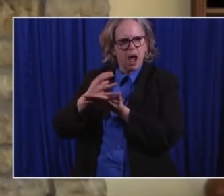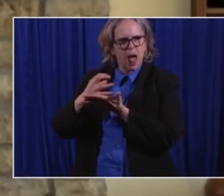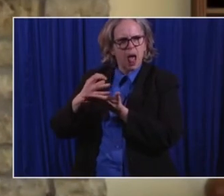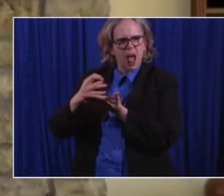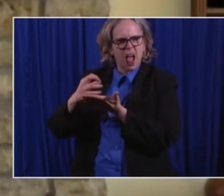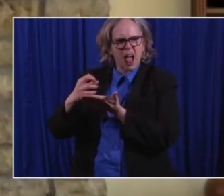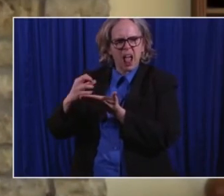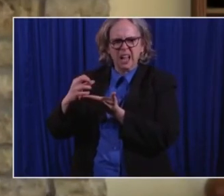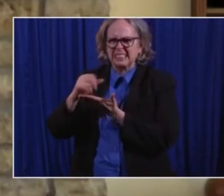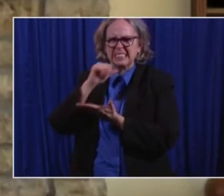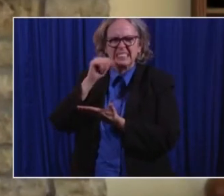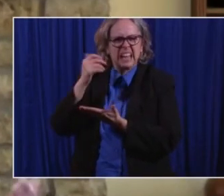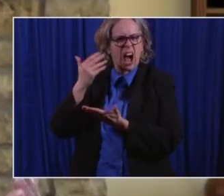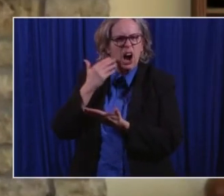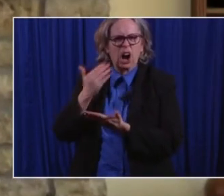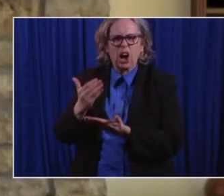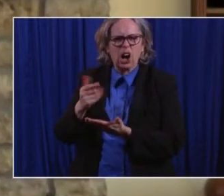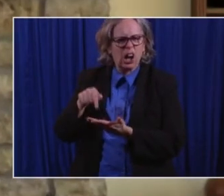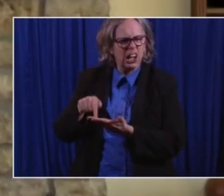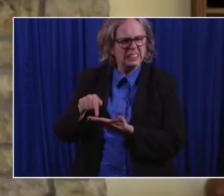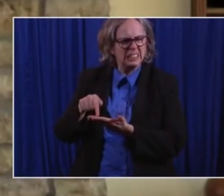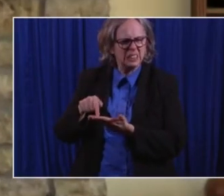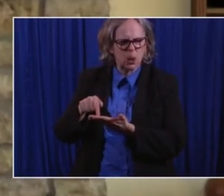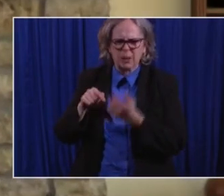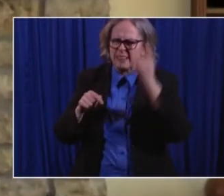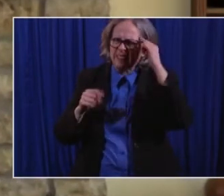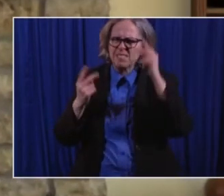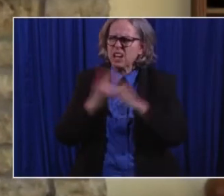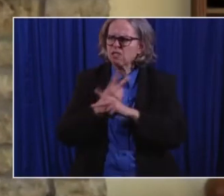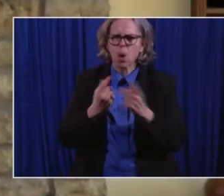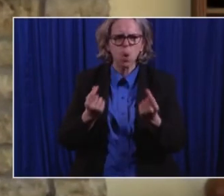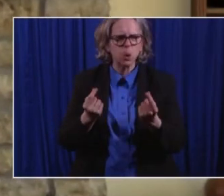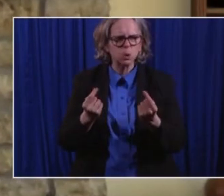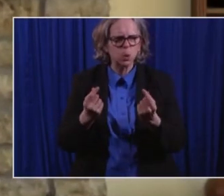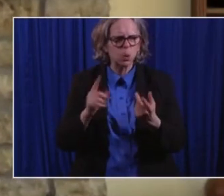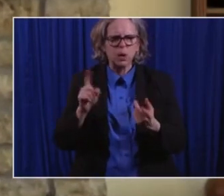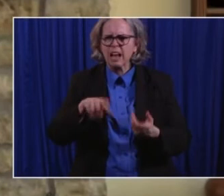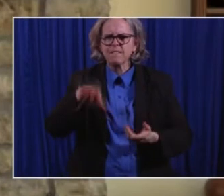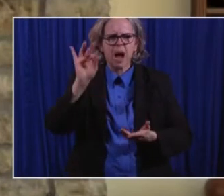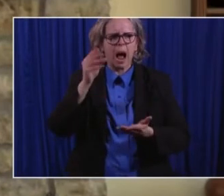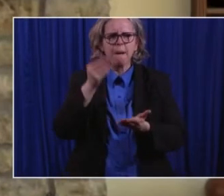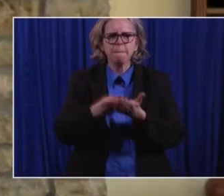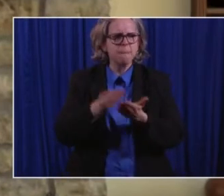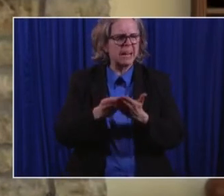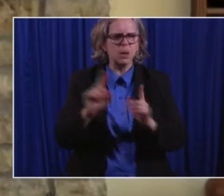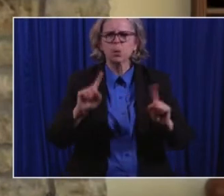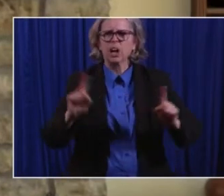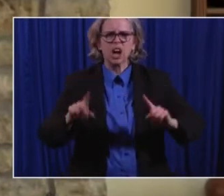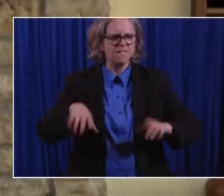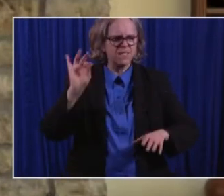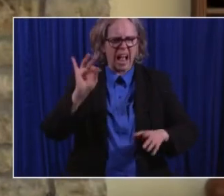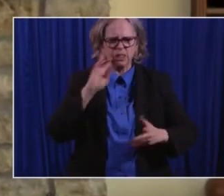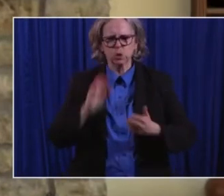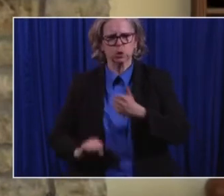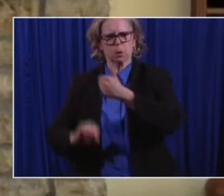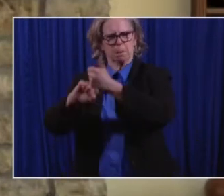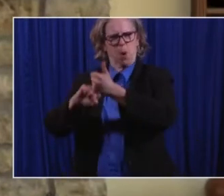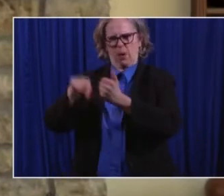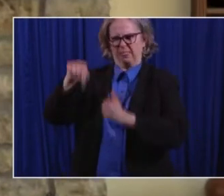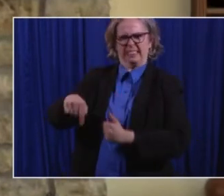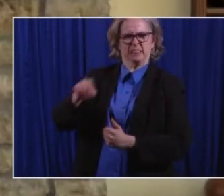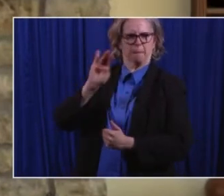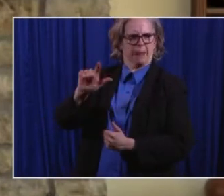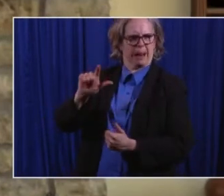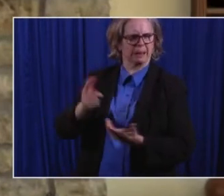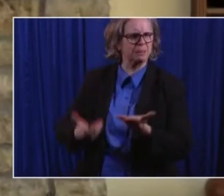it. And so we have to continue to dip into the general fund to support the highway patrol. So, patrol